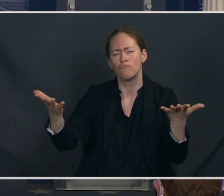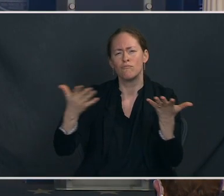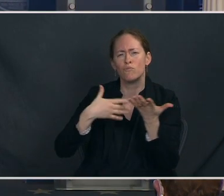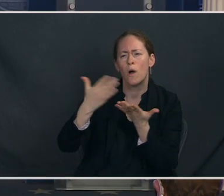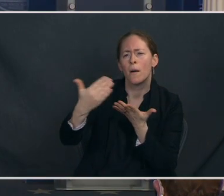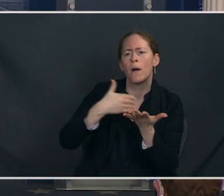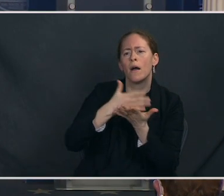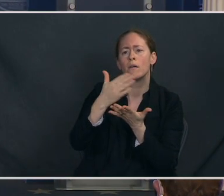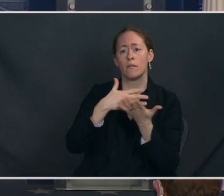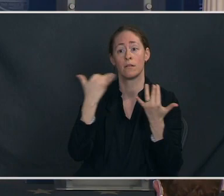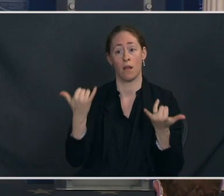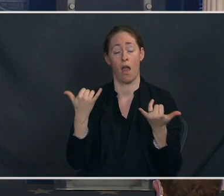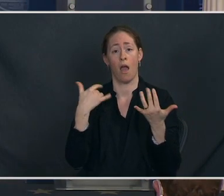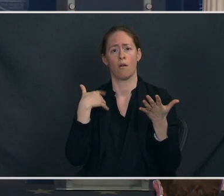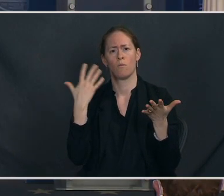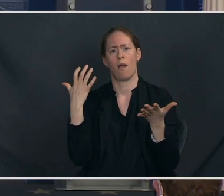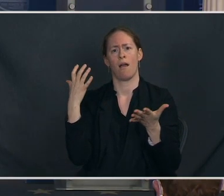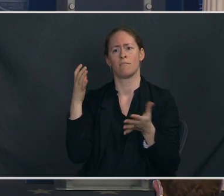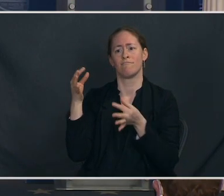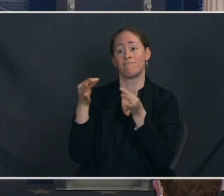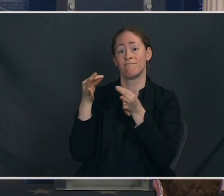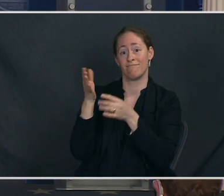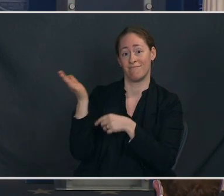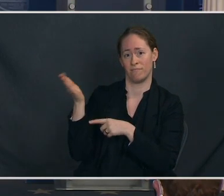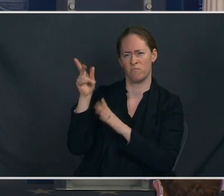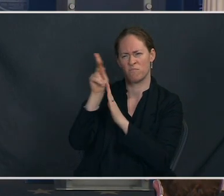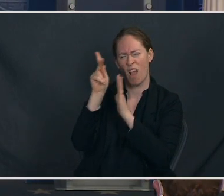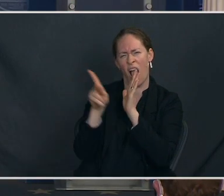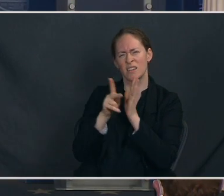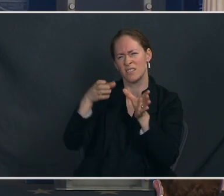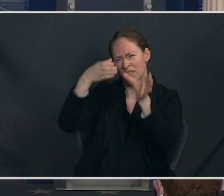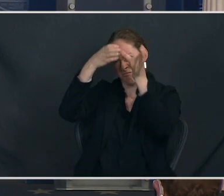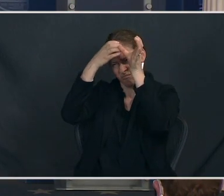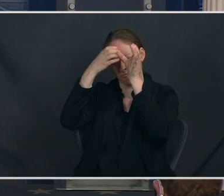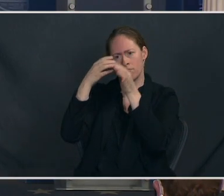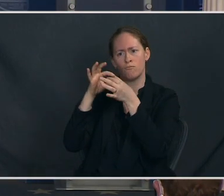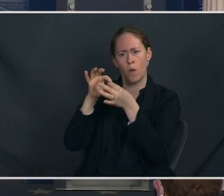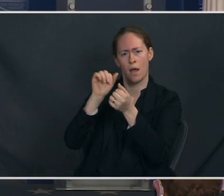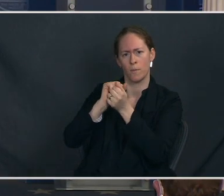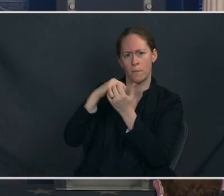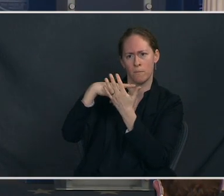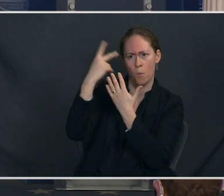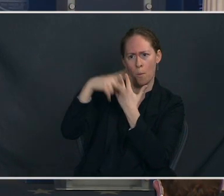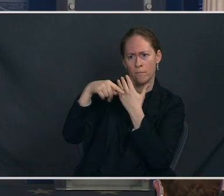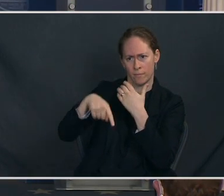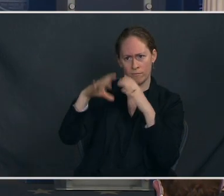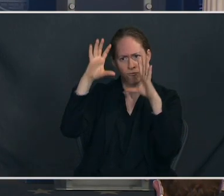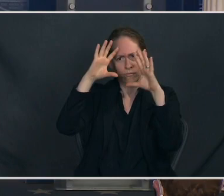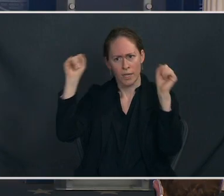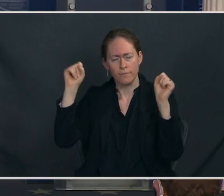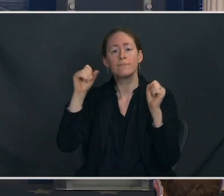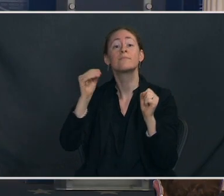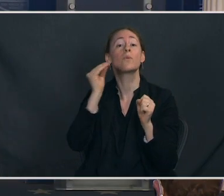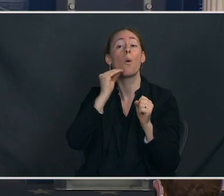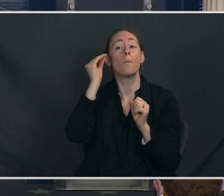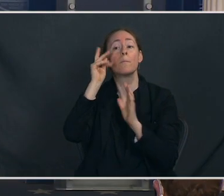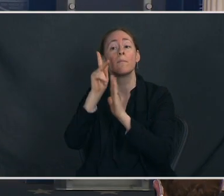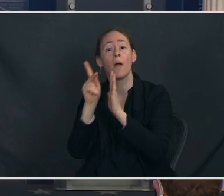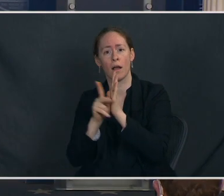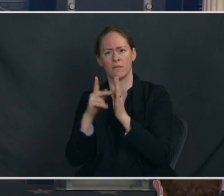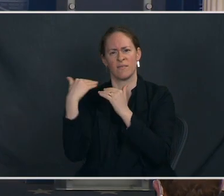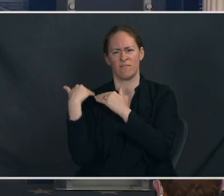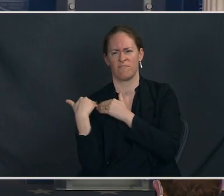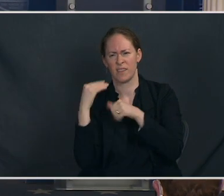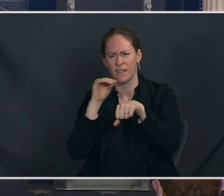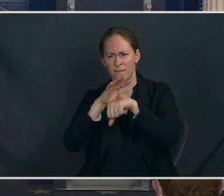who are leading the president's initiatives, we're joined today by domestic policy advisor Susan Rice, who will be talking about the racial equity